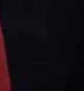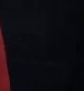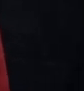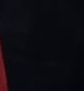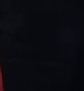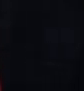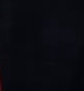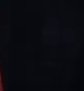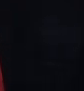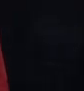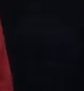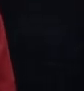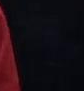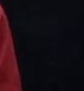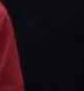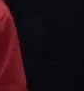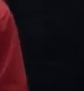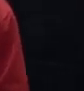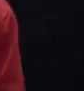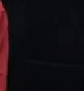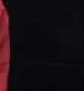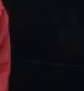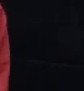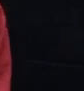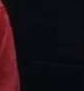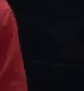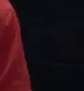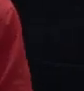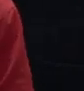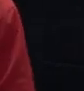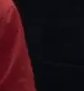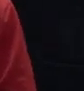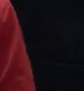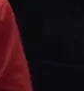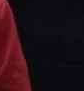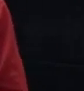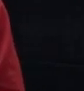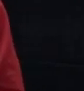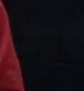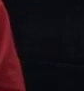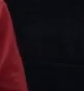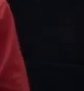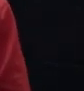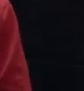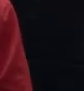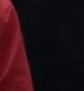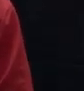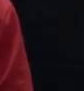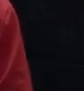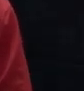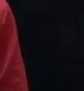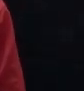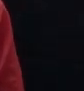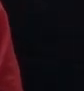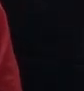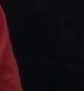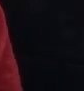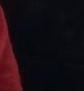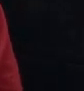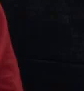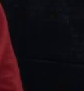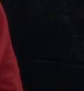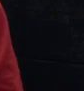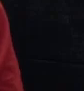Bill? So I am the former. The former. Yes. So I served 8 years in the Florida House and then moved over to the